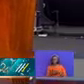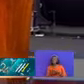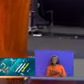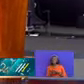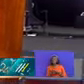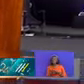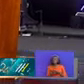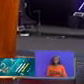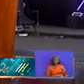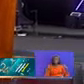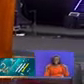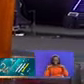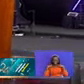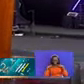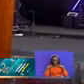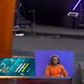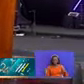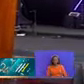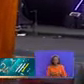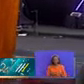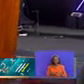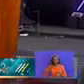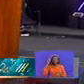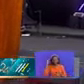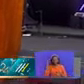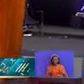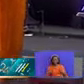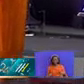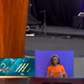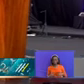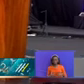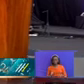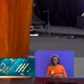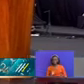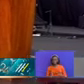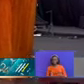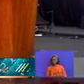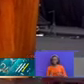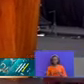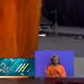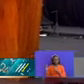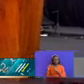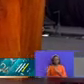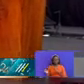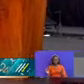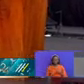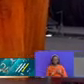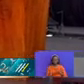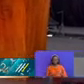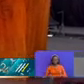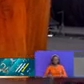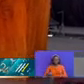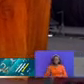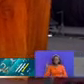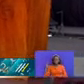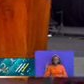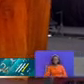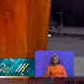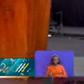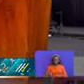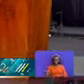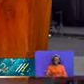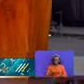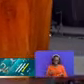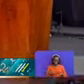we call the dark history of the church and so if a generation does not rise in Doctrine because